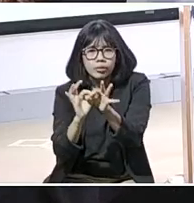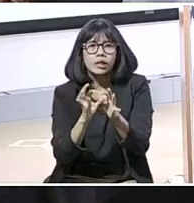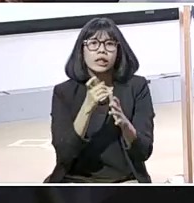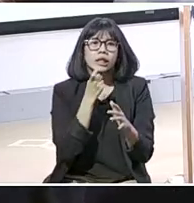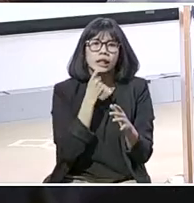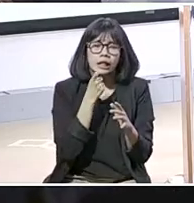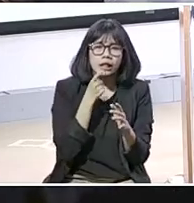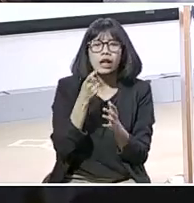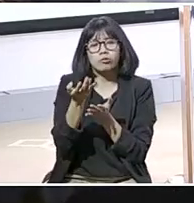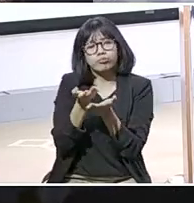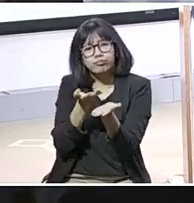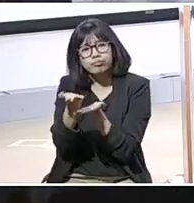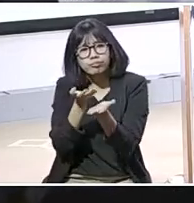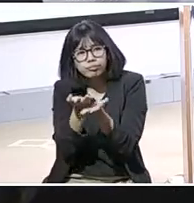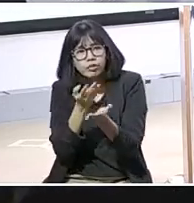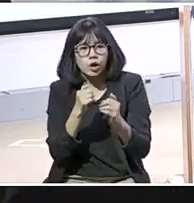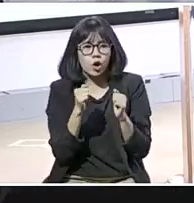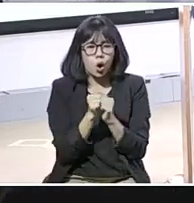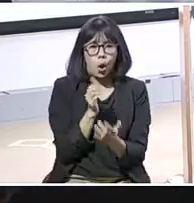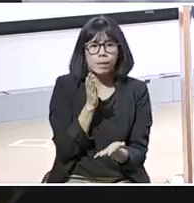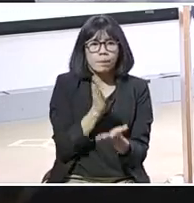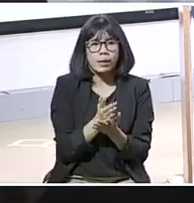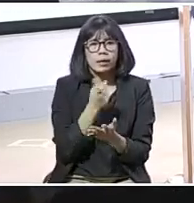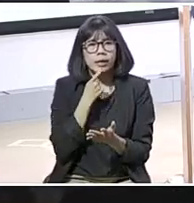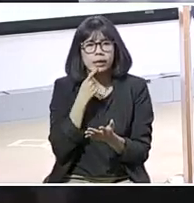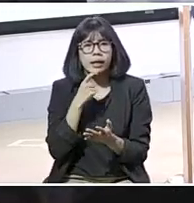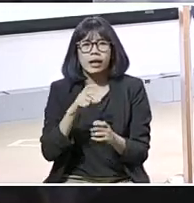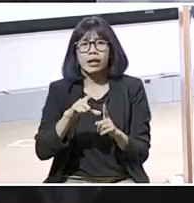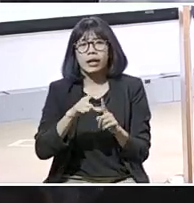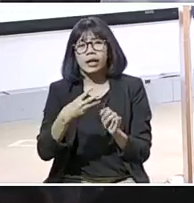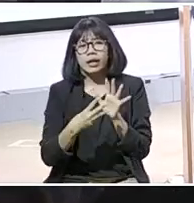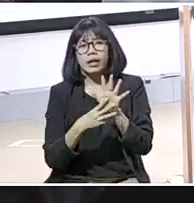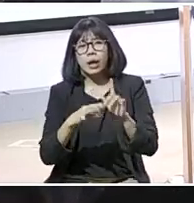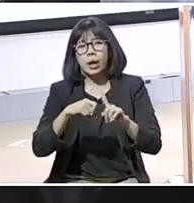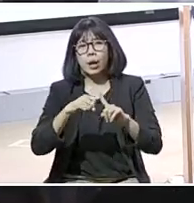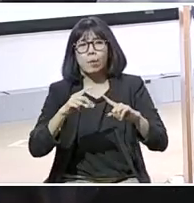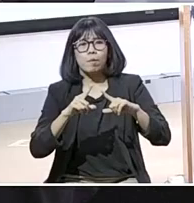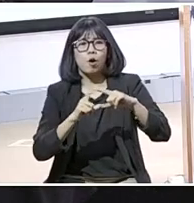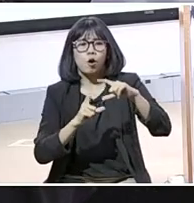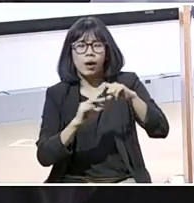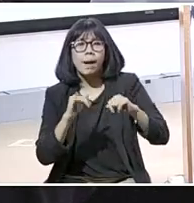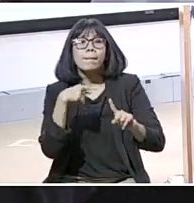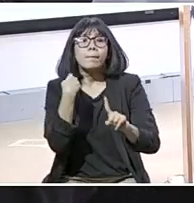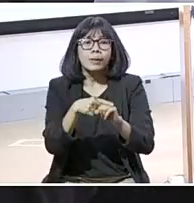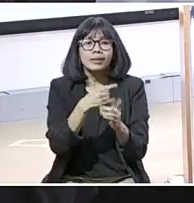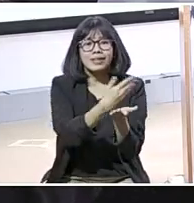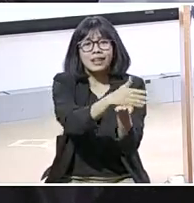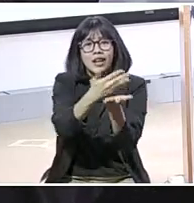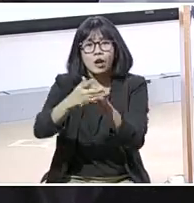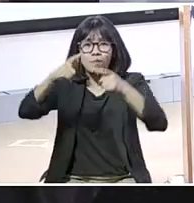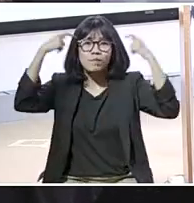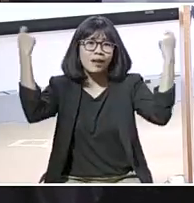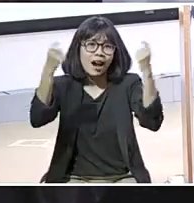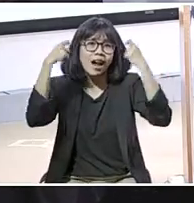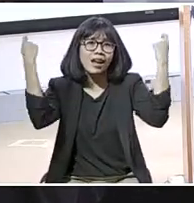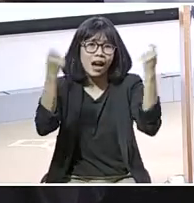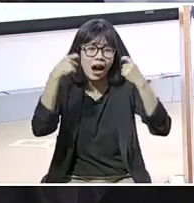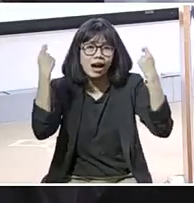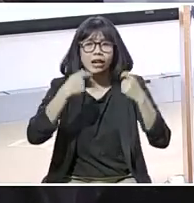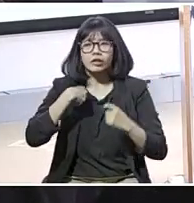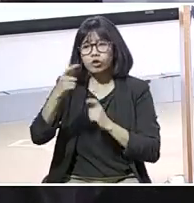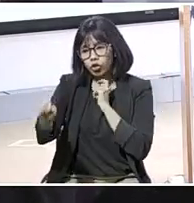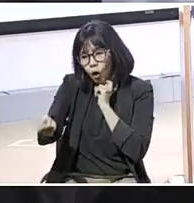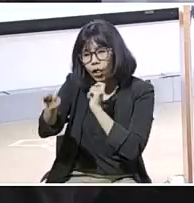mutual commitment to democratic principles and a shared celebration of and tolerance